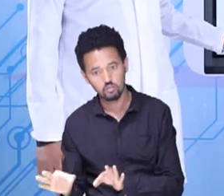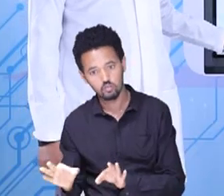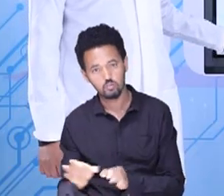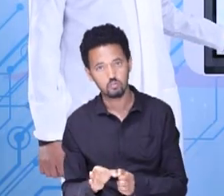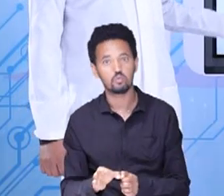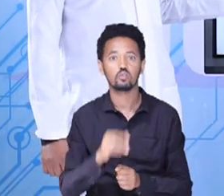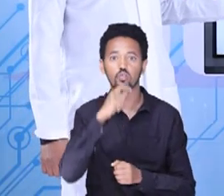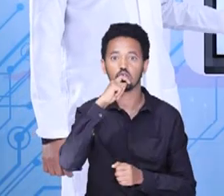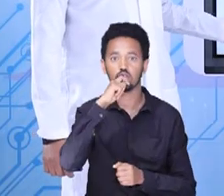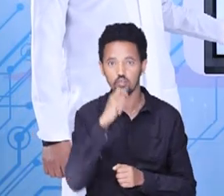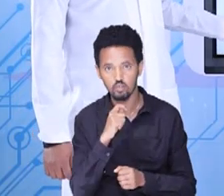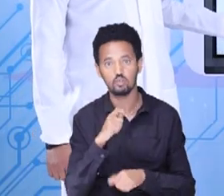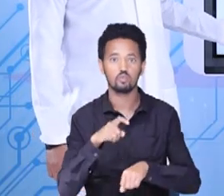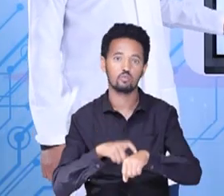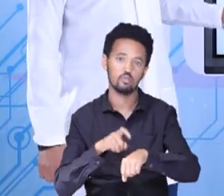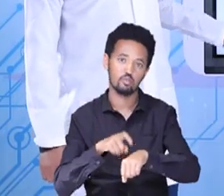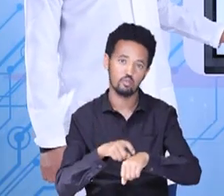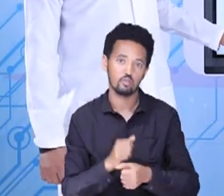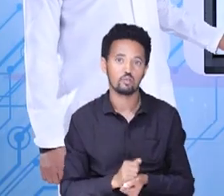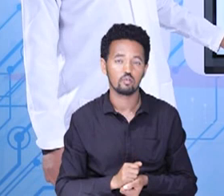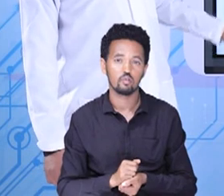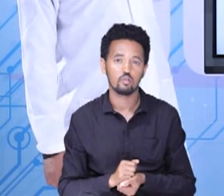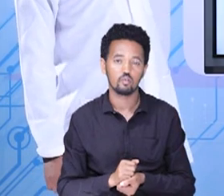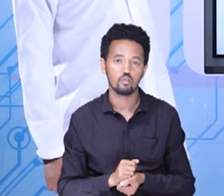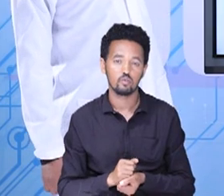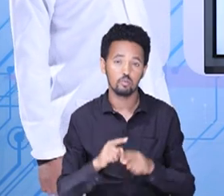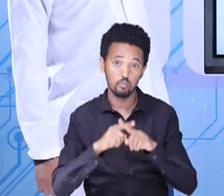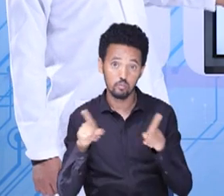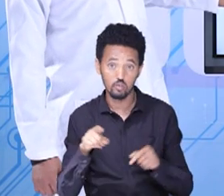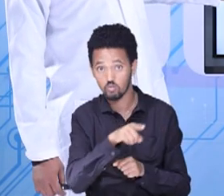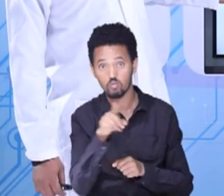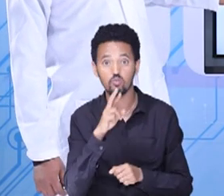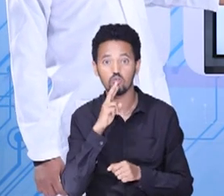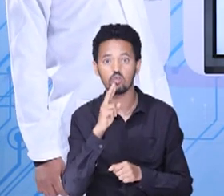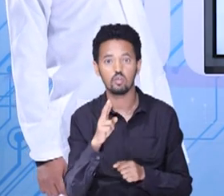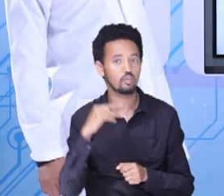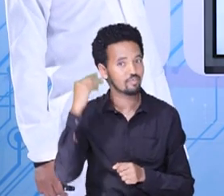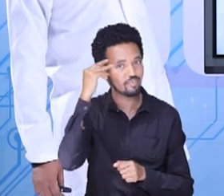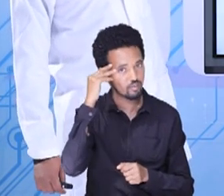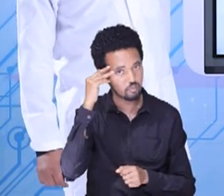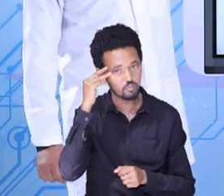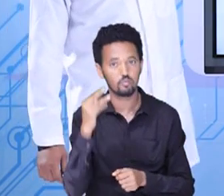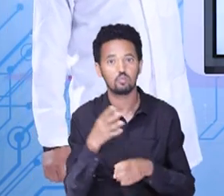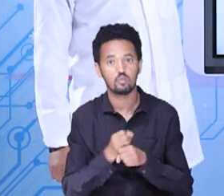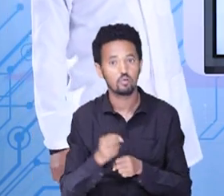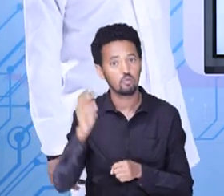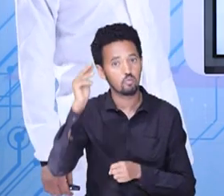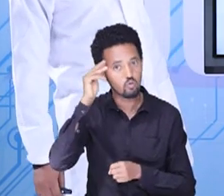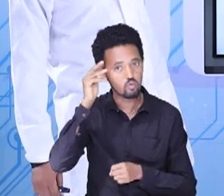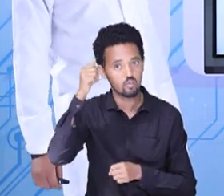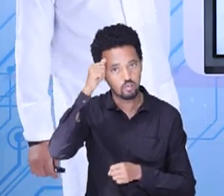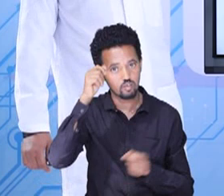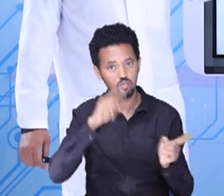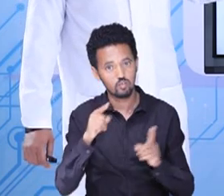Derg. He was assigned by the influence of the Derg. But those are the prime minister. Mind you, the first one, Makonnen Ndalkacho.